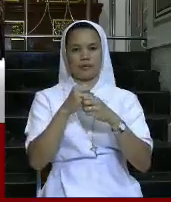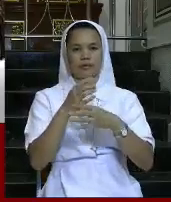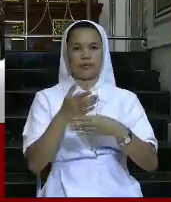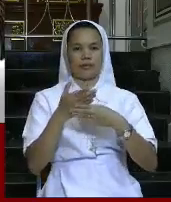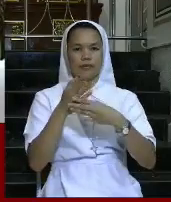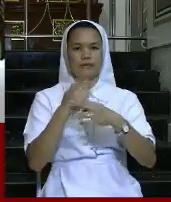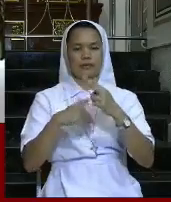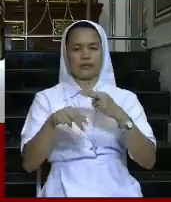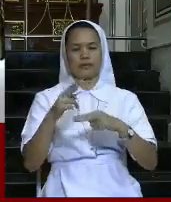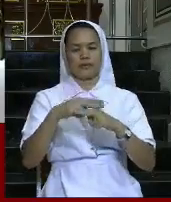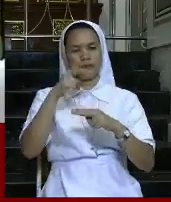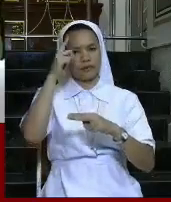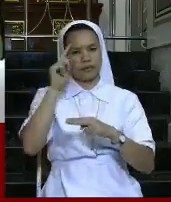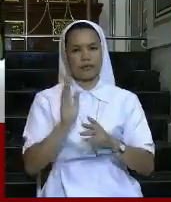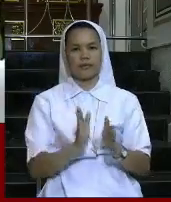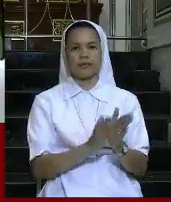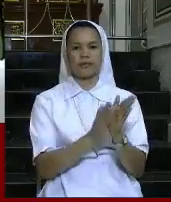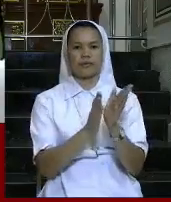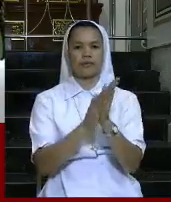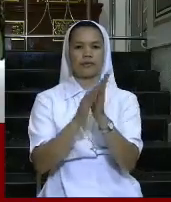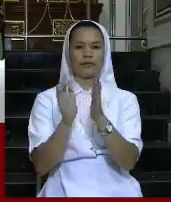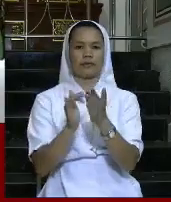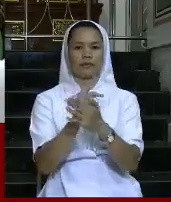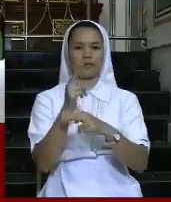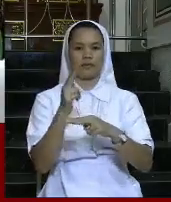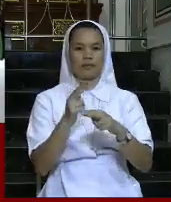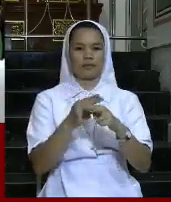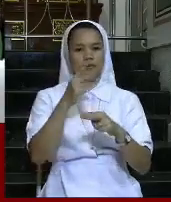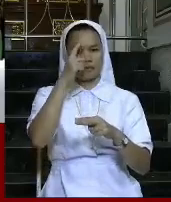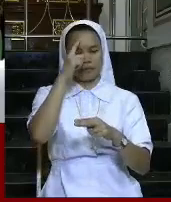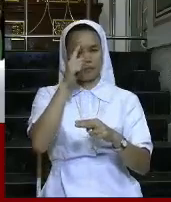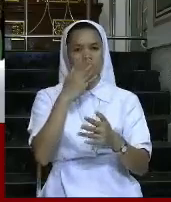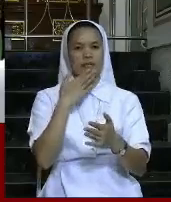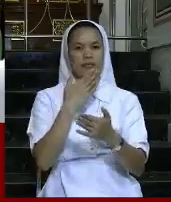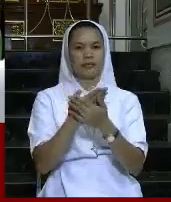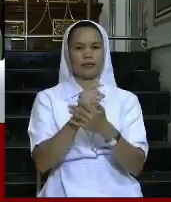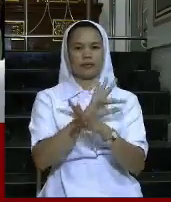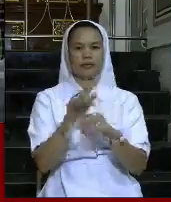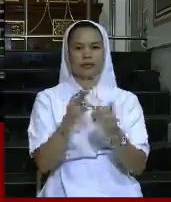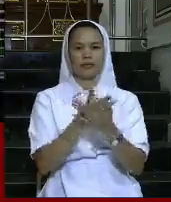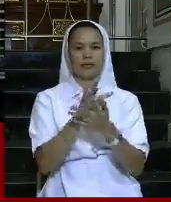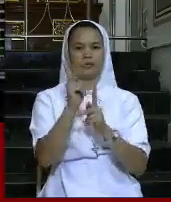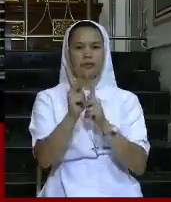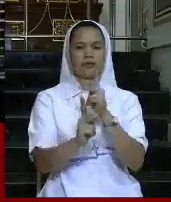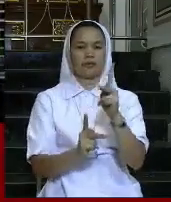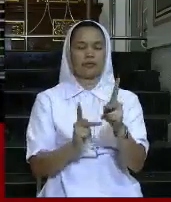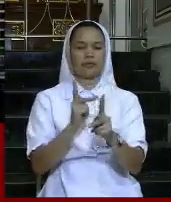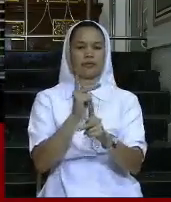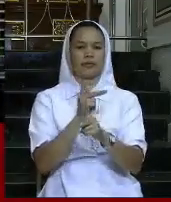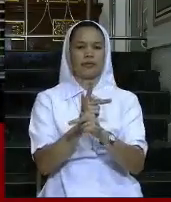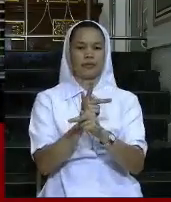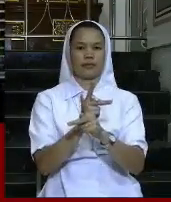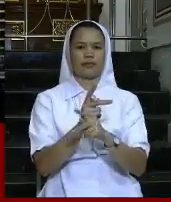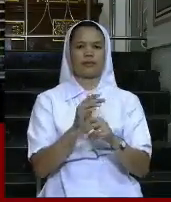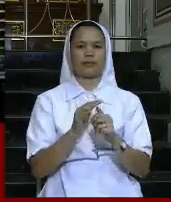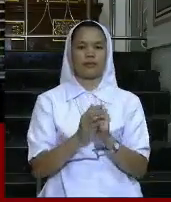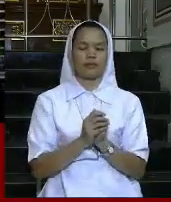the sacrifice at your hands for the praise and glory of his name, for our good and the good of all his holy